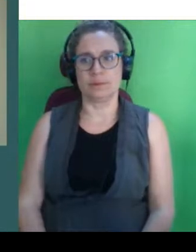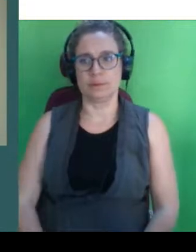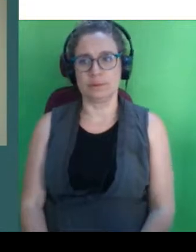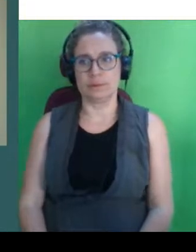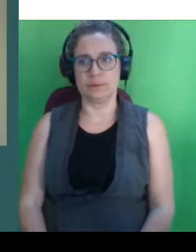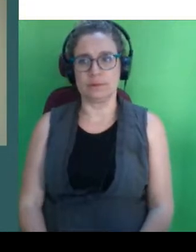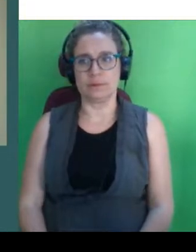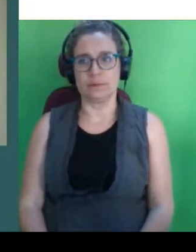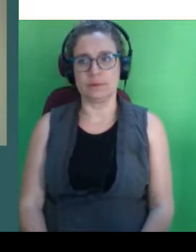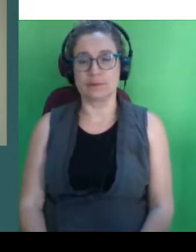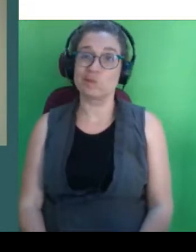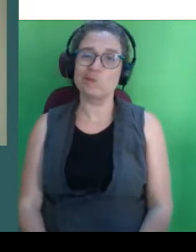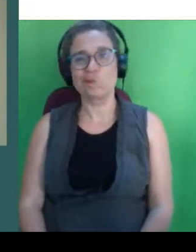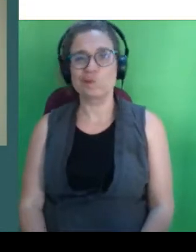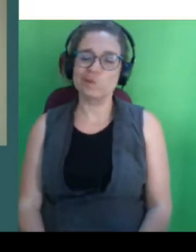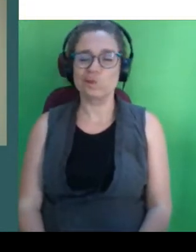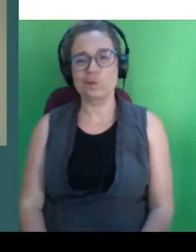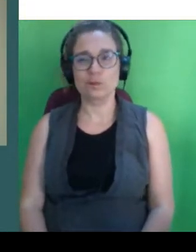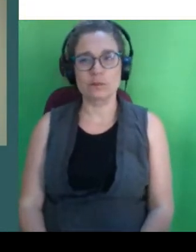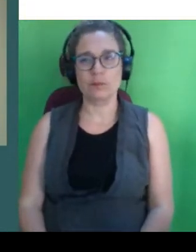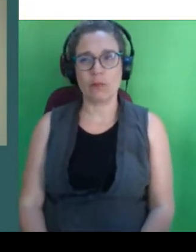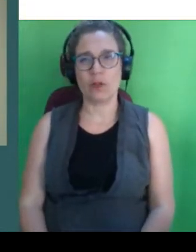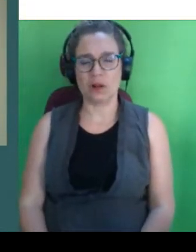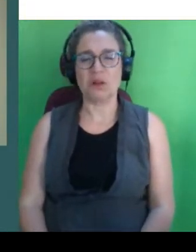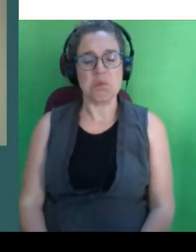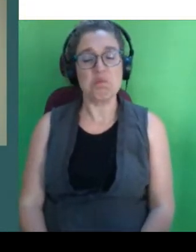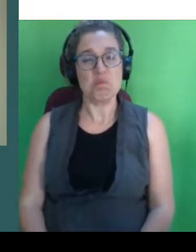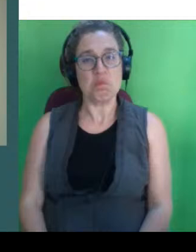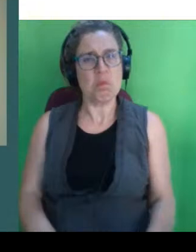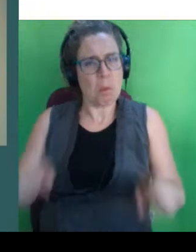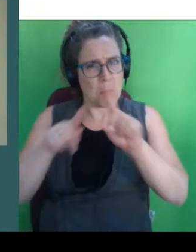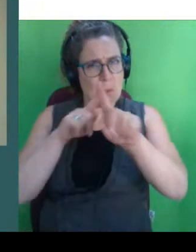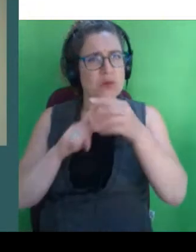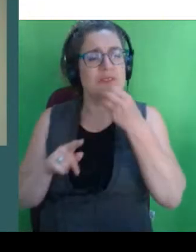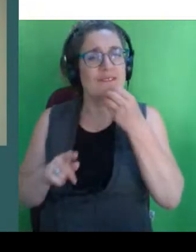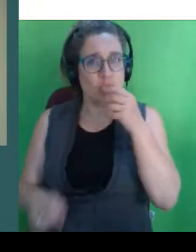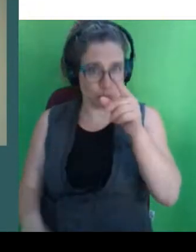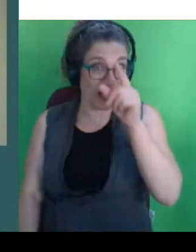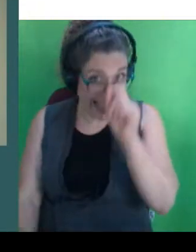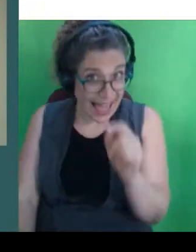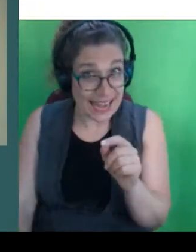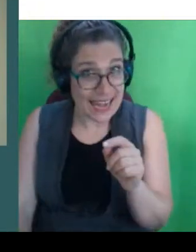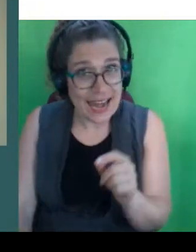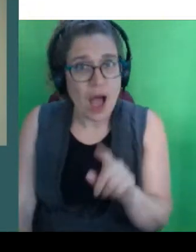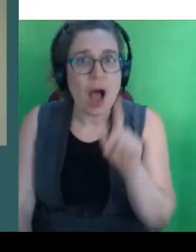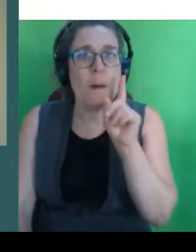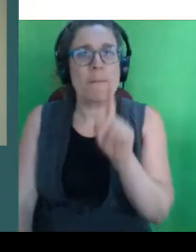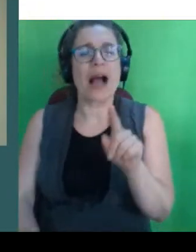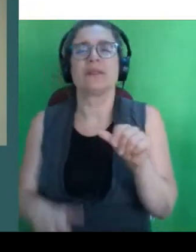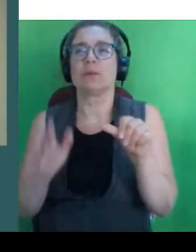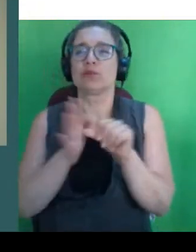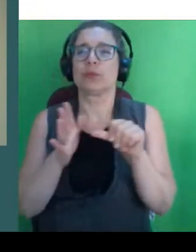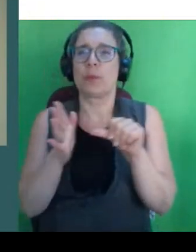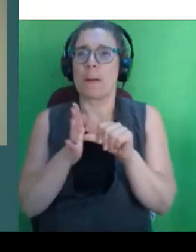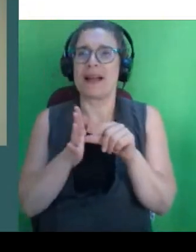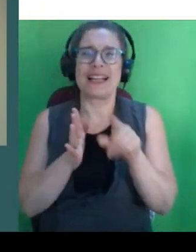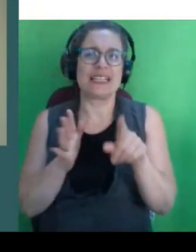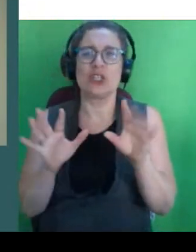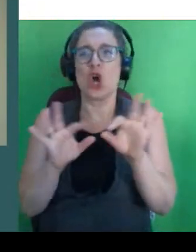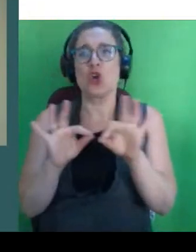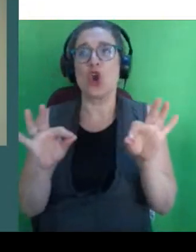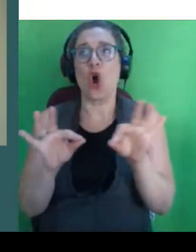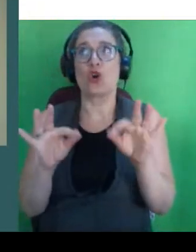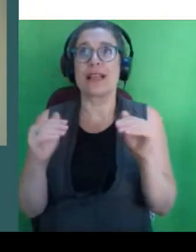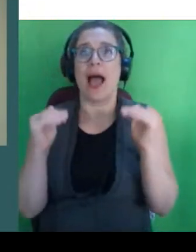Trying to think of any. I think you could probably do it with most. The problem is that it's not going to be as validated as it is